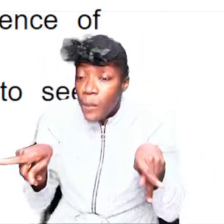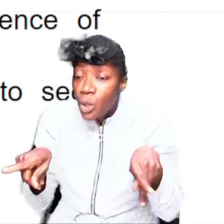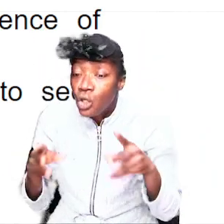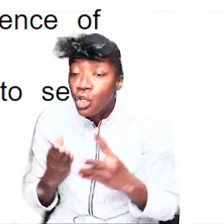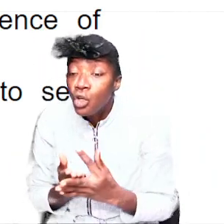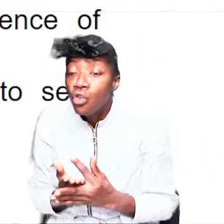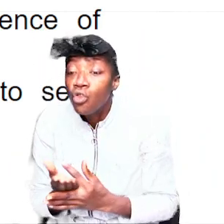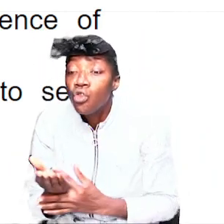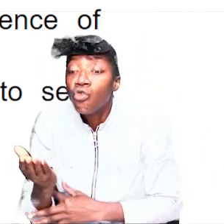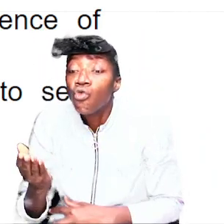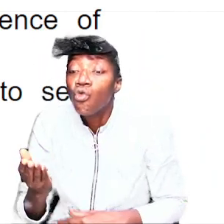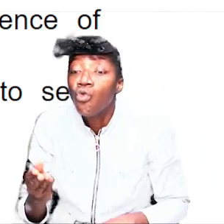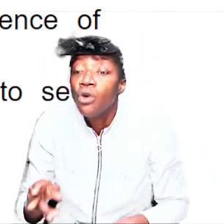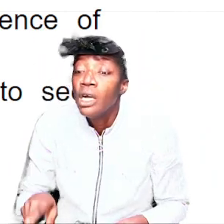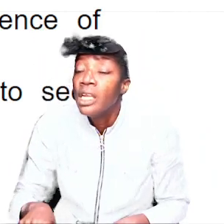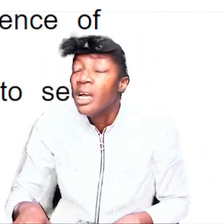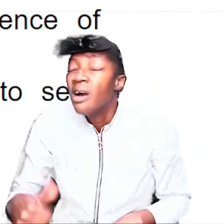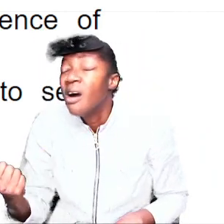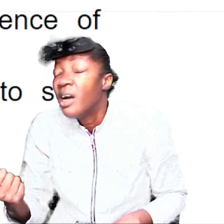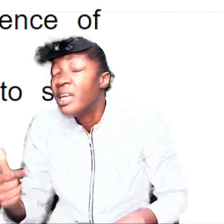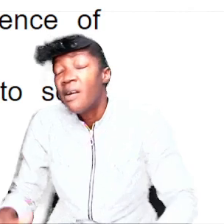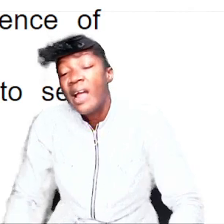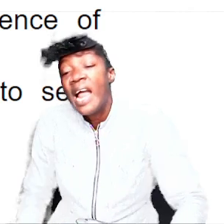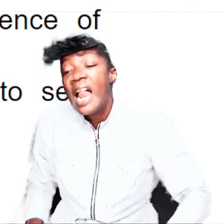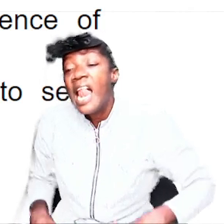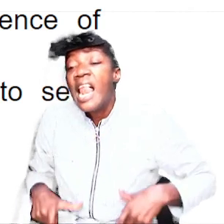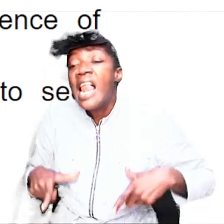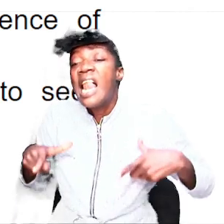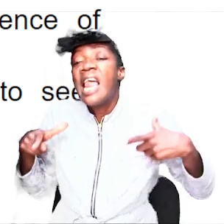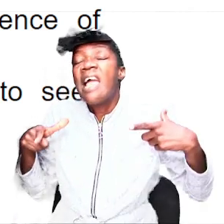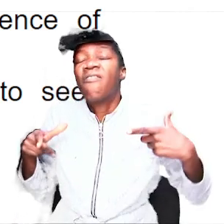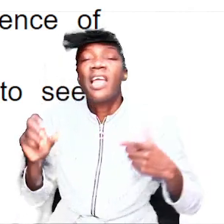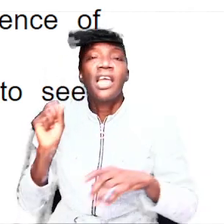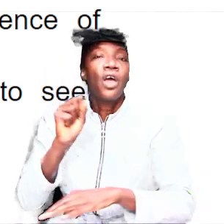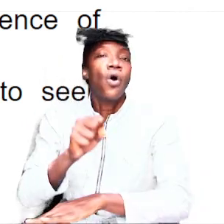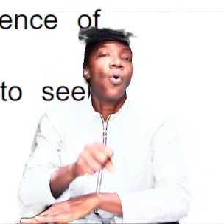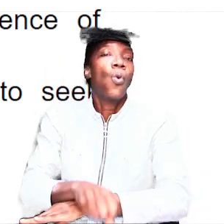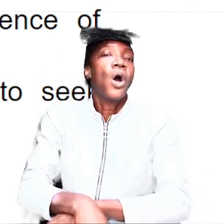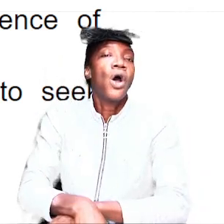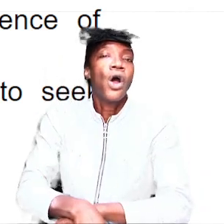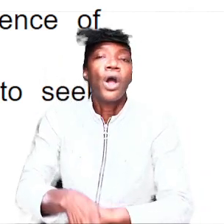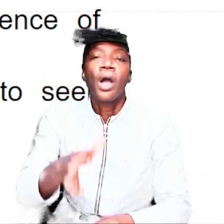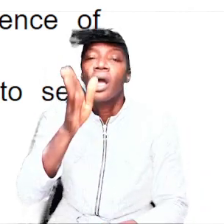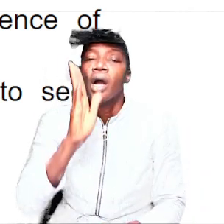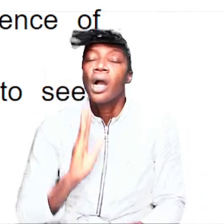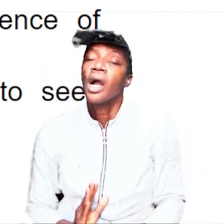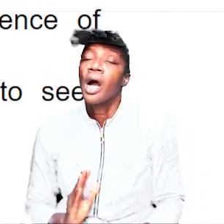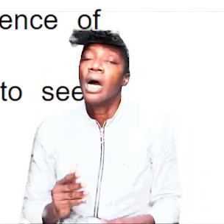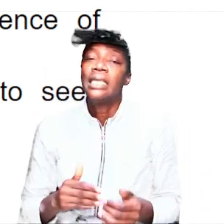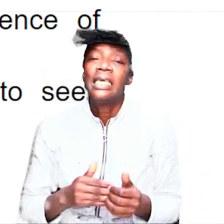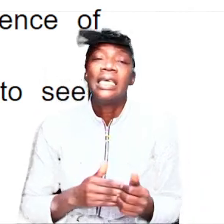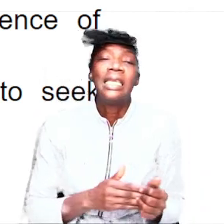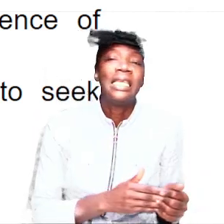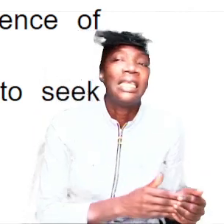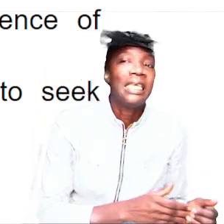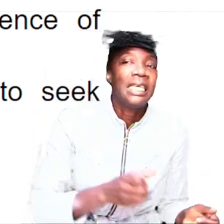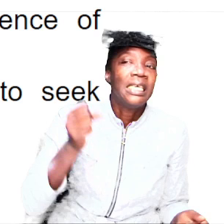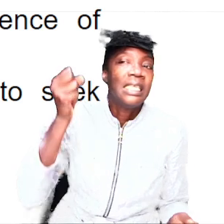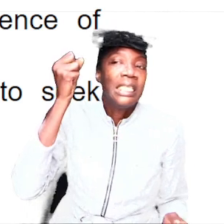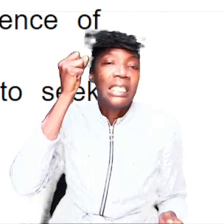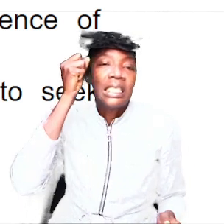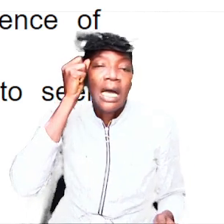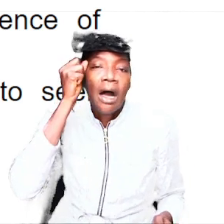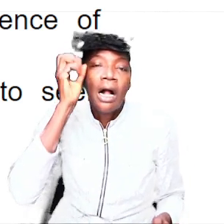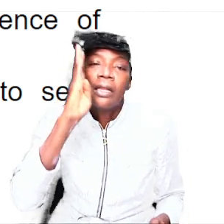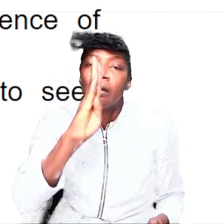normal living activities that God led Saul to be king.